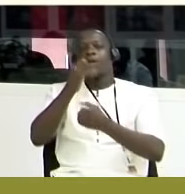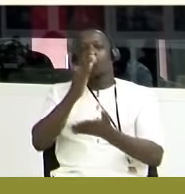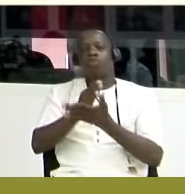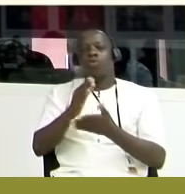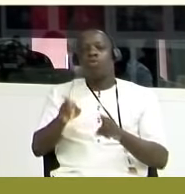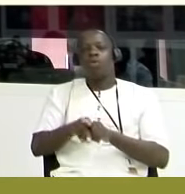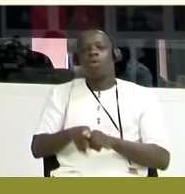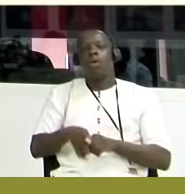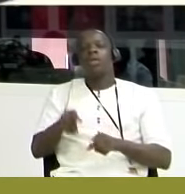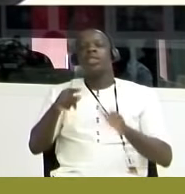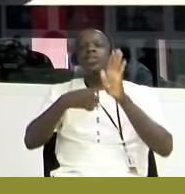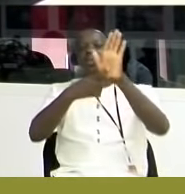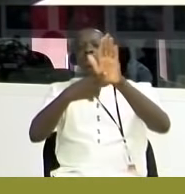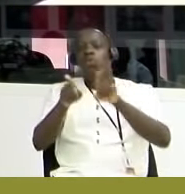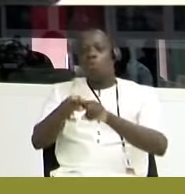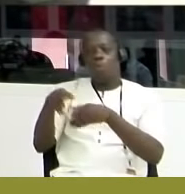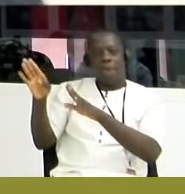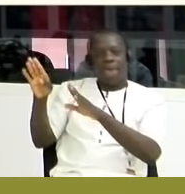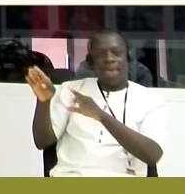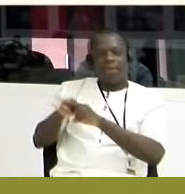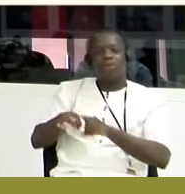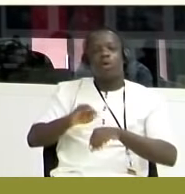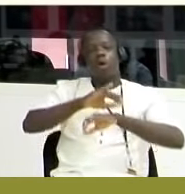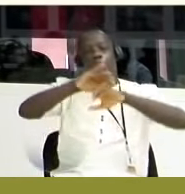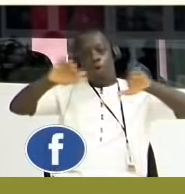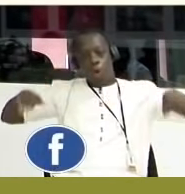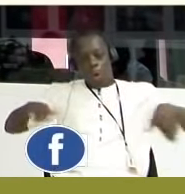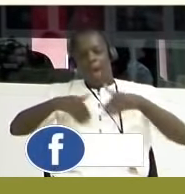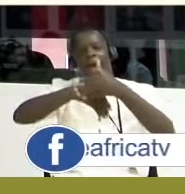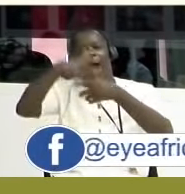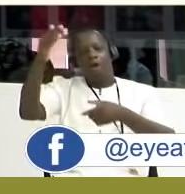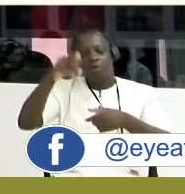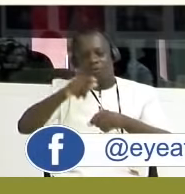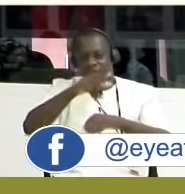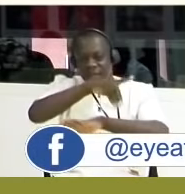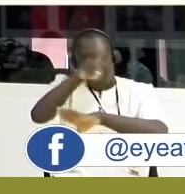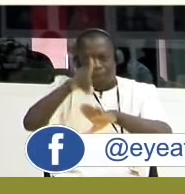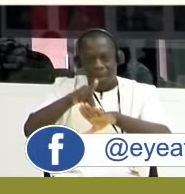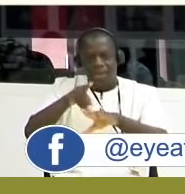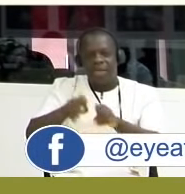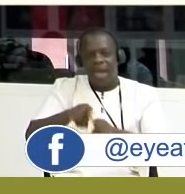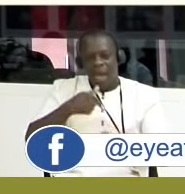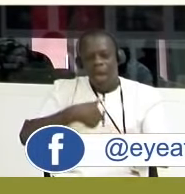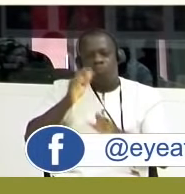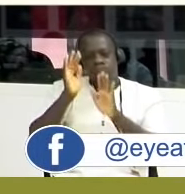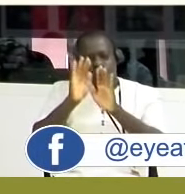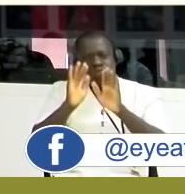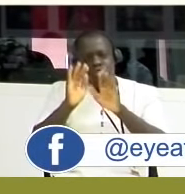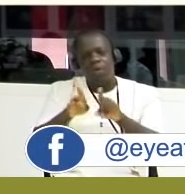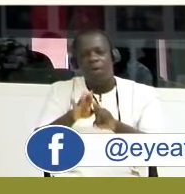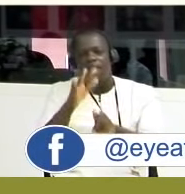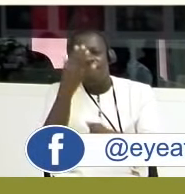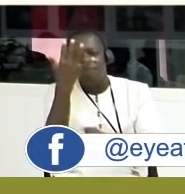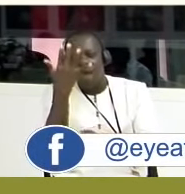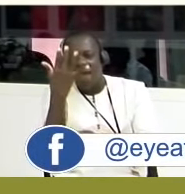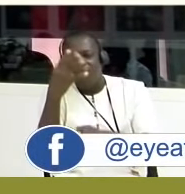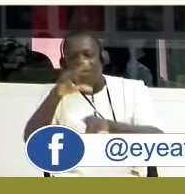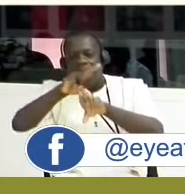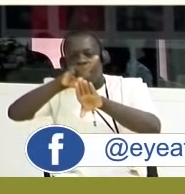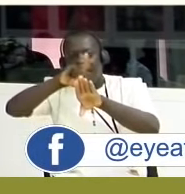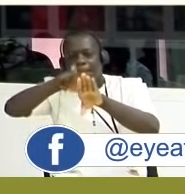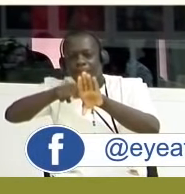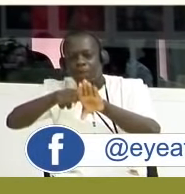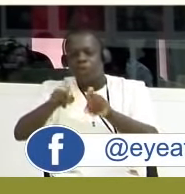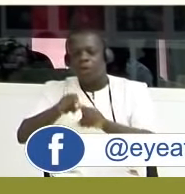place, and I waited 5 minutes to make sure that the orders are executed, which